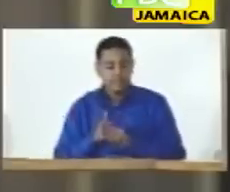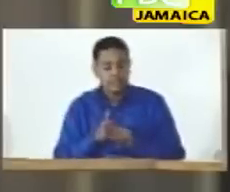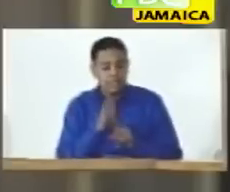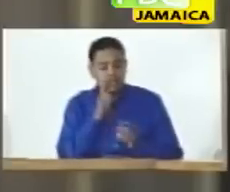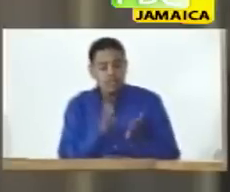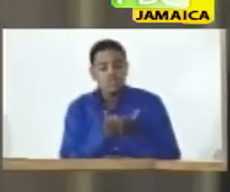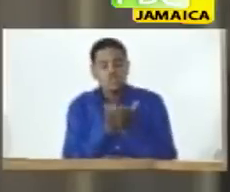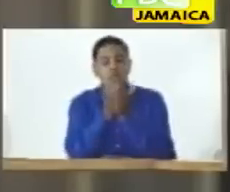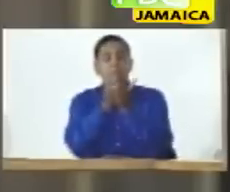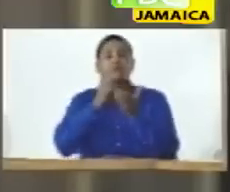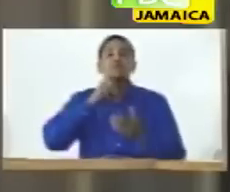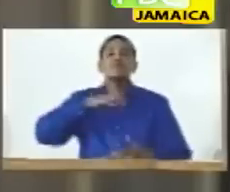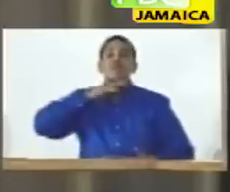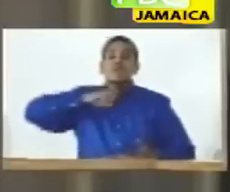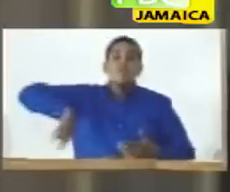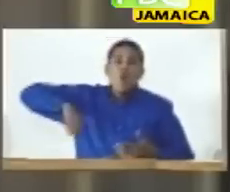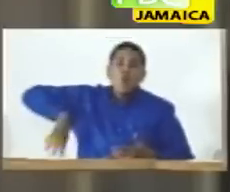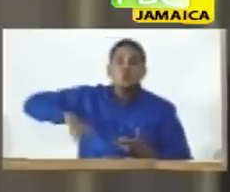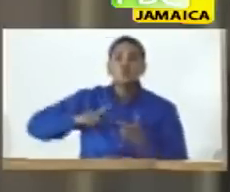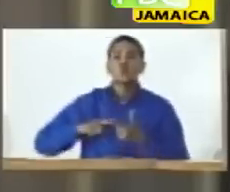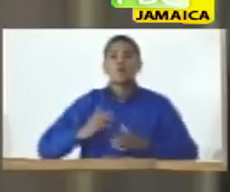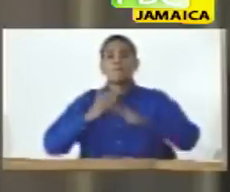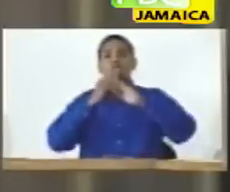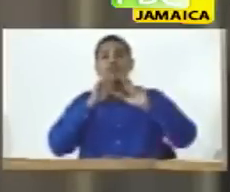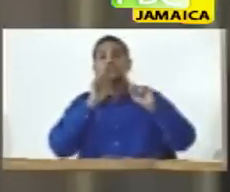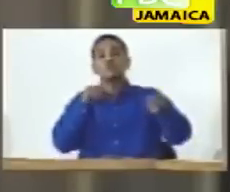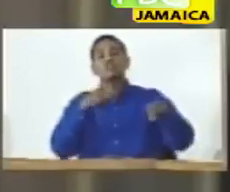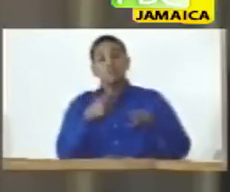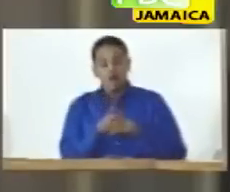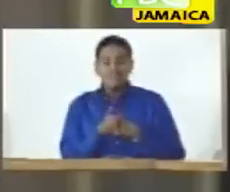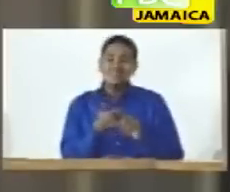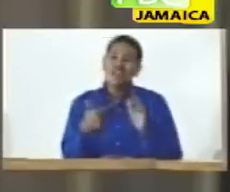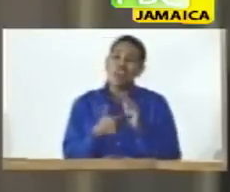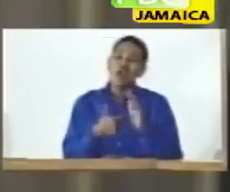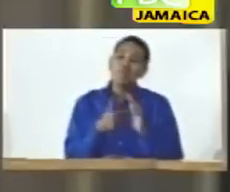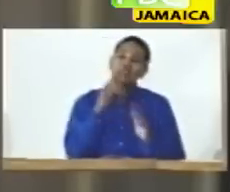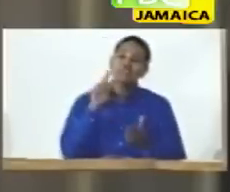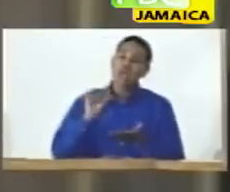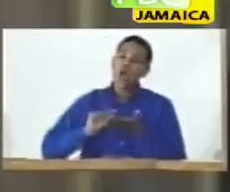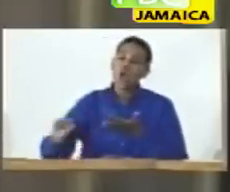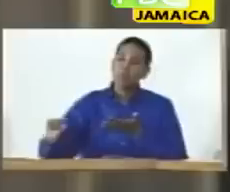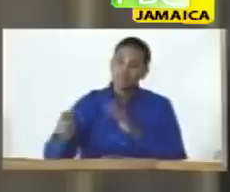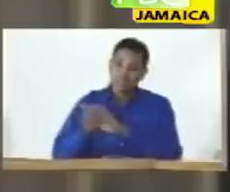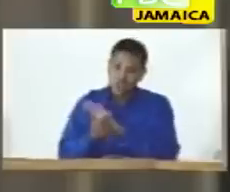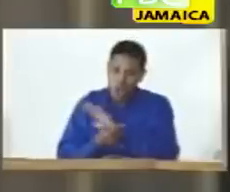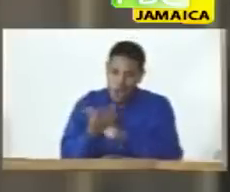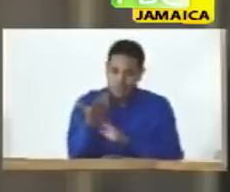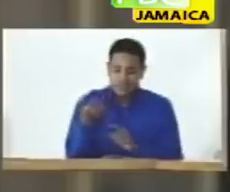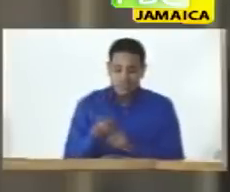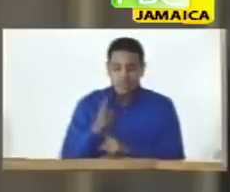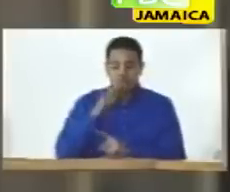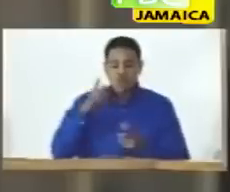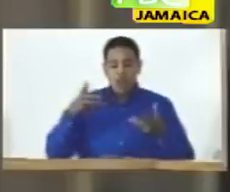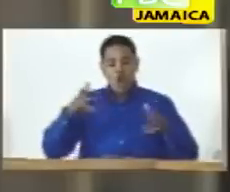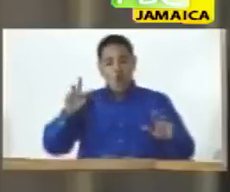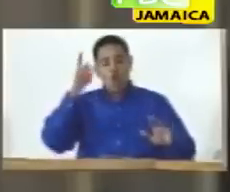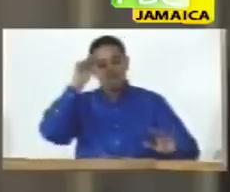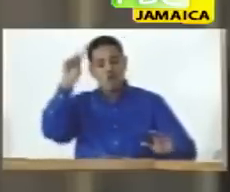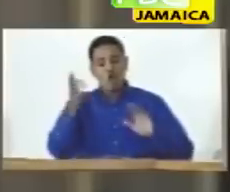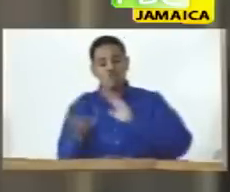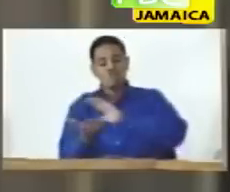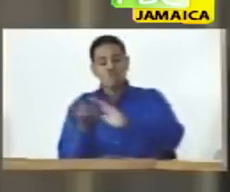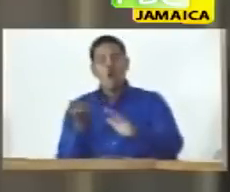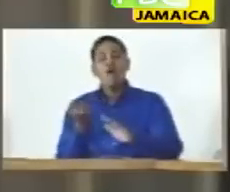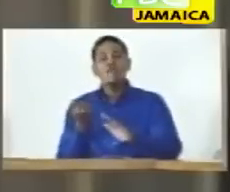Shipping Pollution Prevention Response Liability and Compensation Act, to allow for recovery